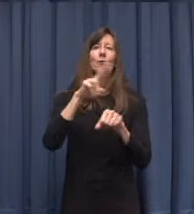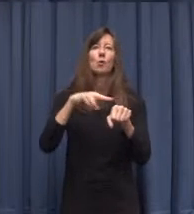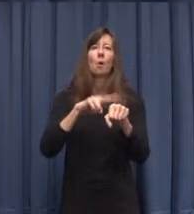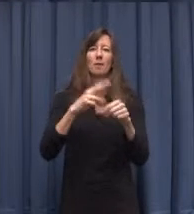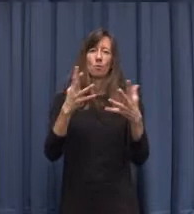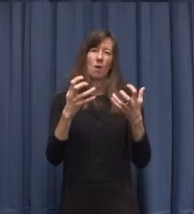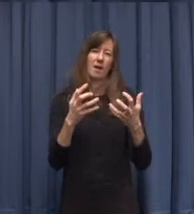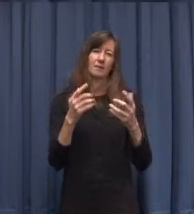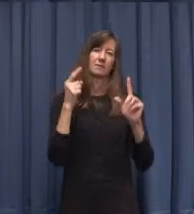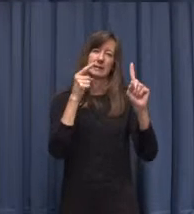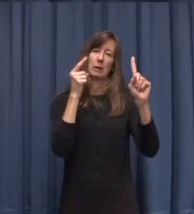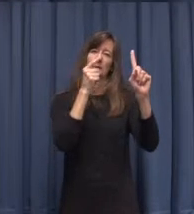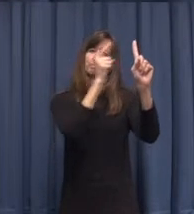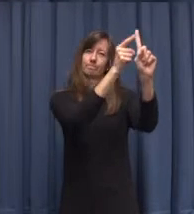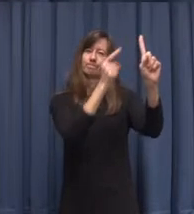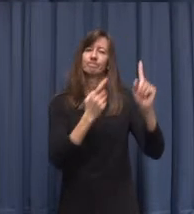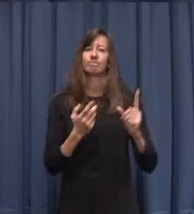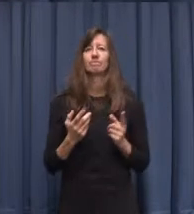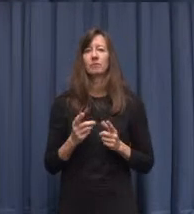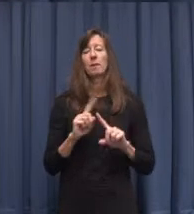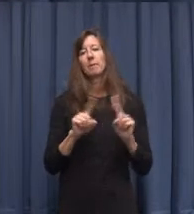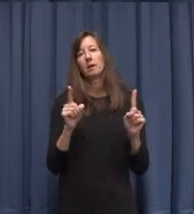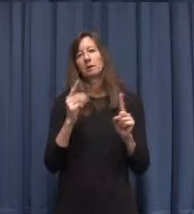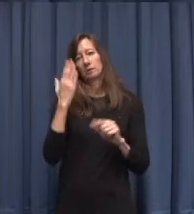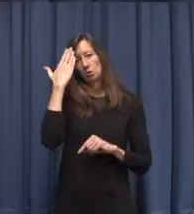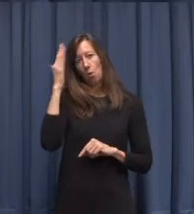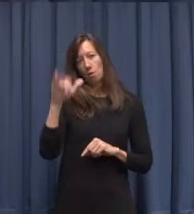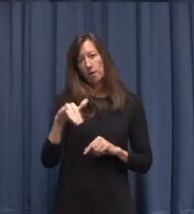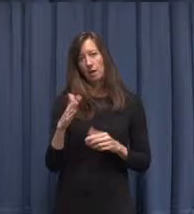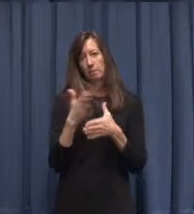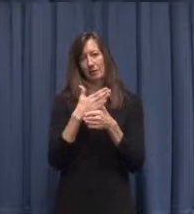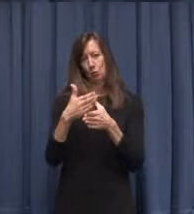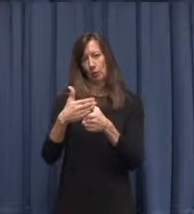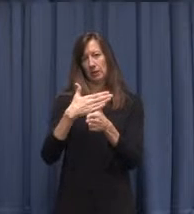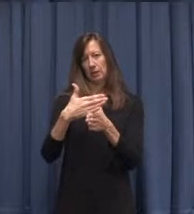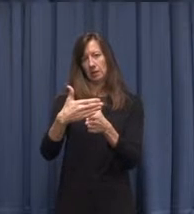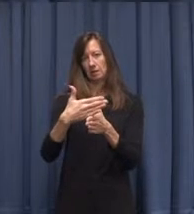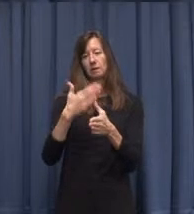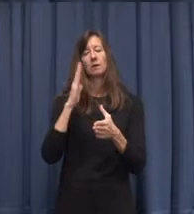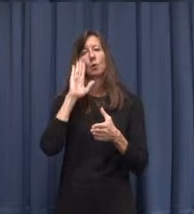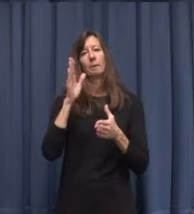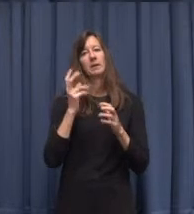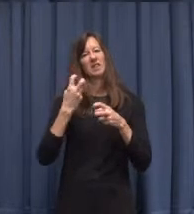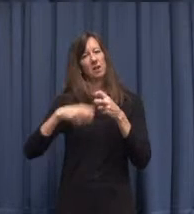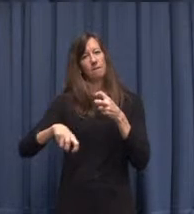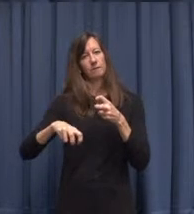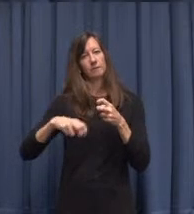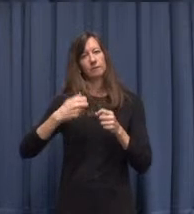some more tough weeks and months in between. While we navigate those, we are here